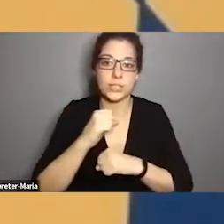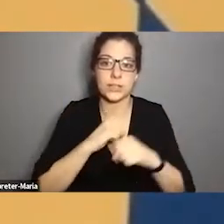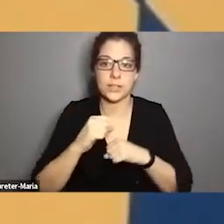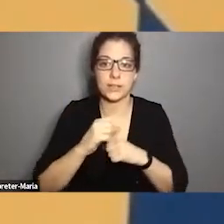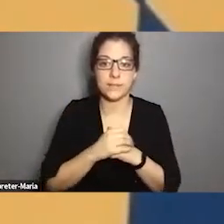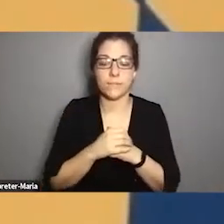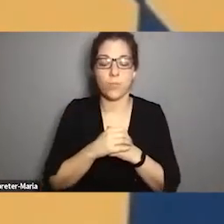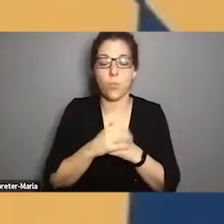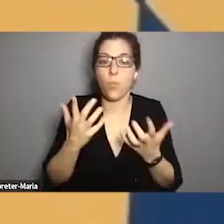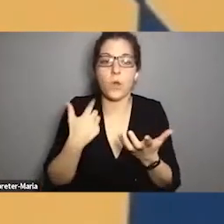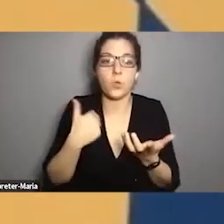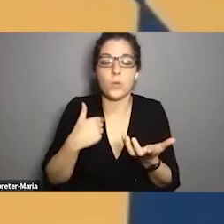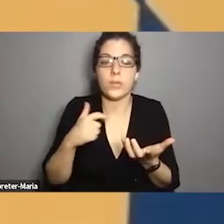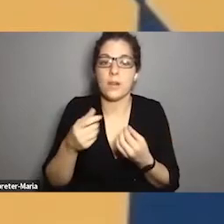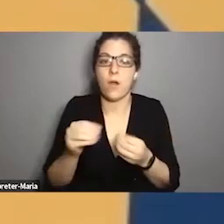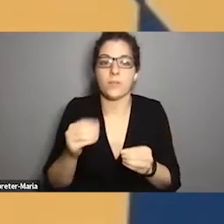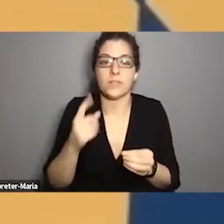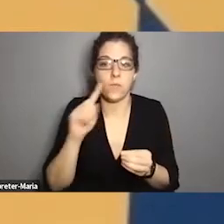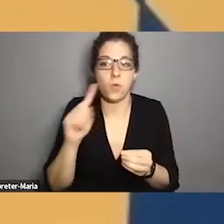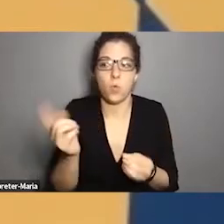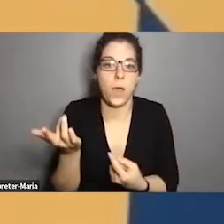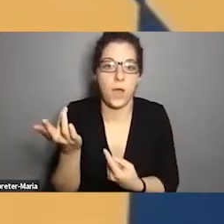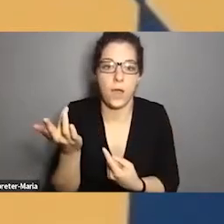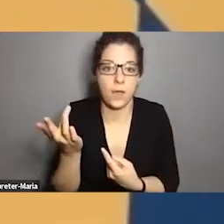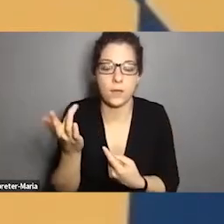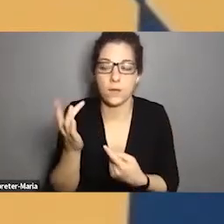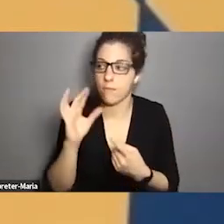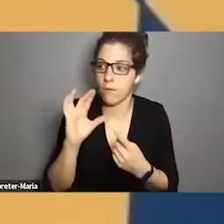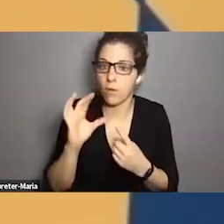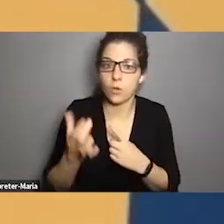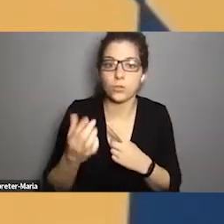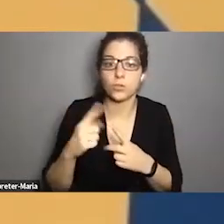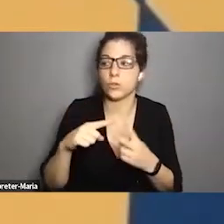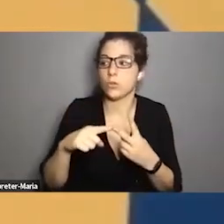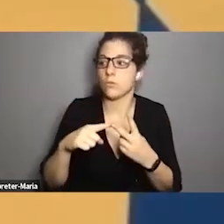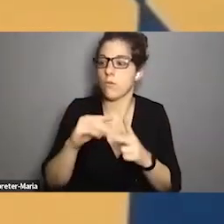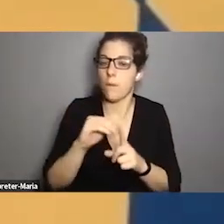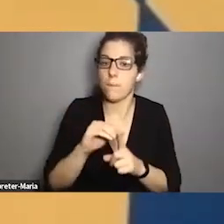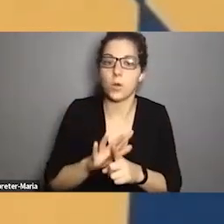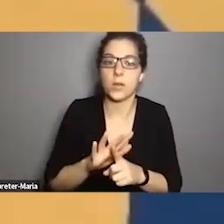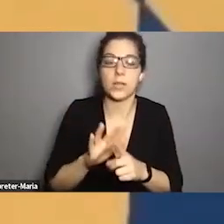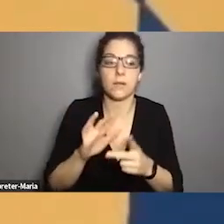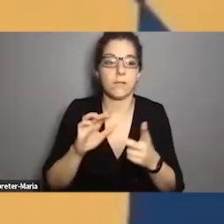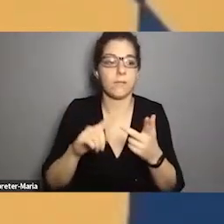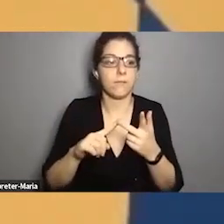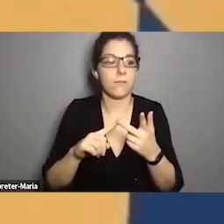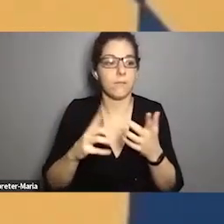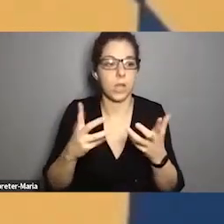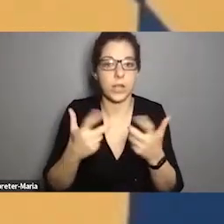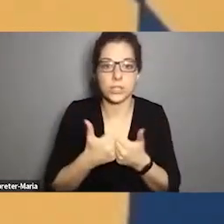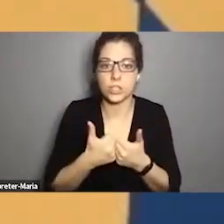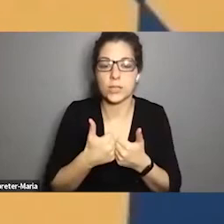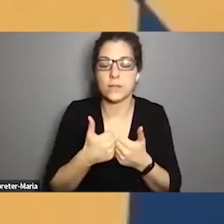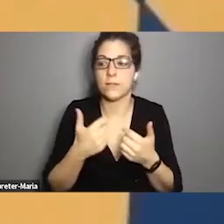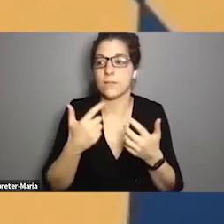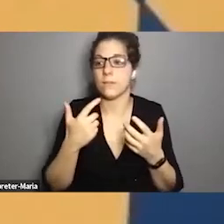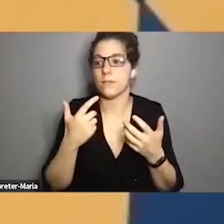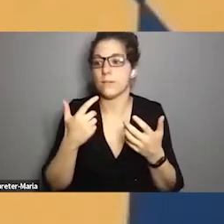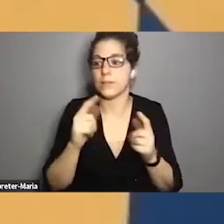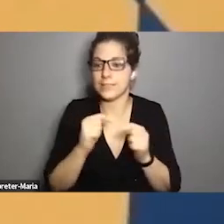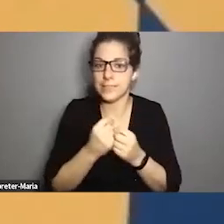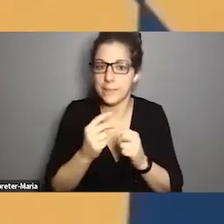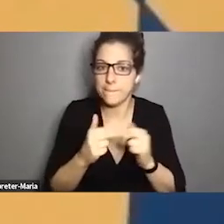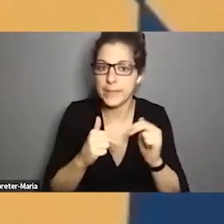what do we need offices for? It's for culture, it's for onboarding, it's for collisions, it's for team